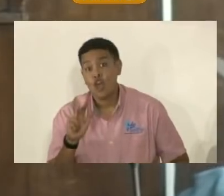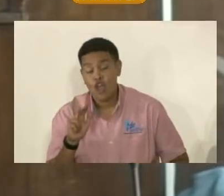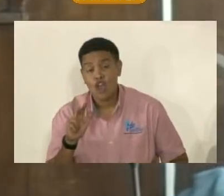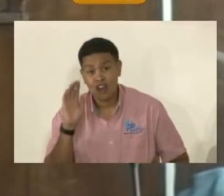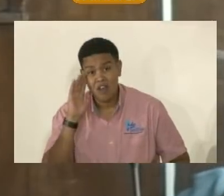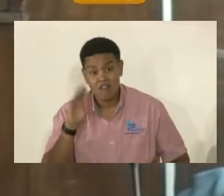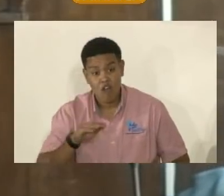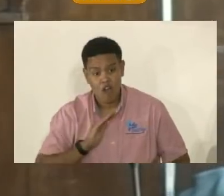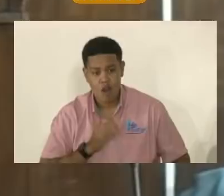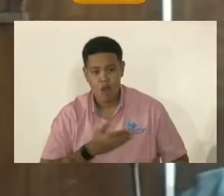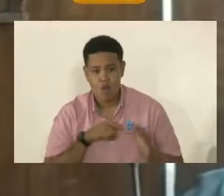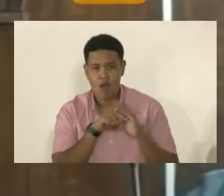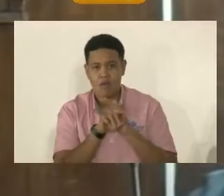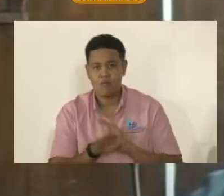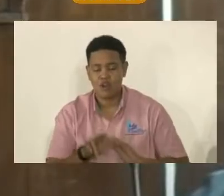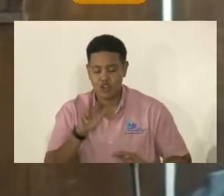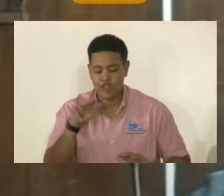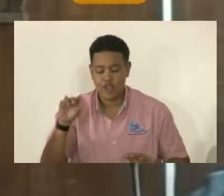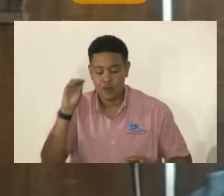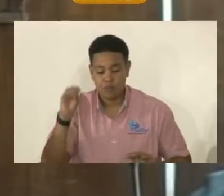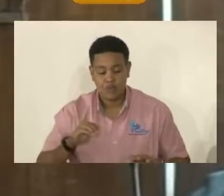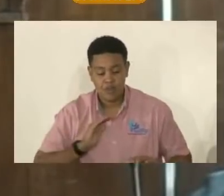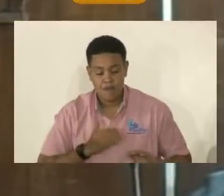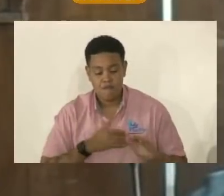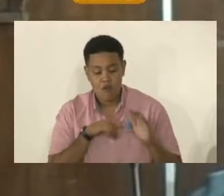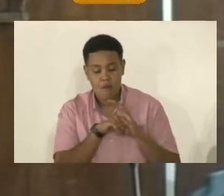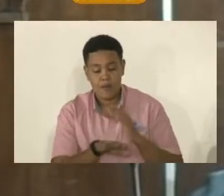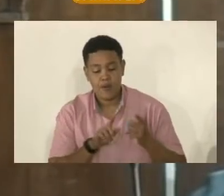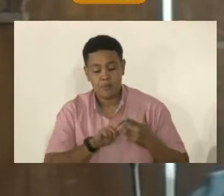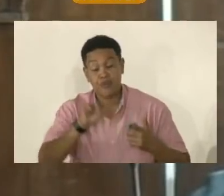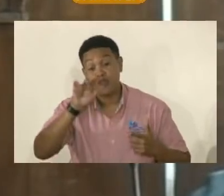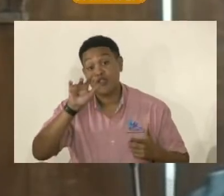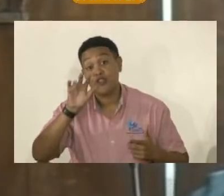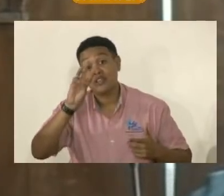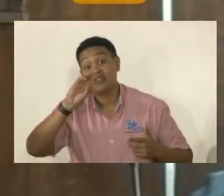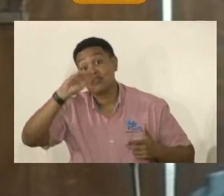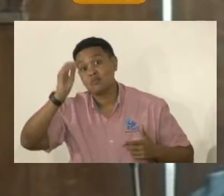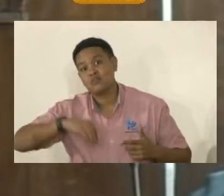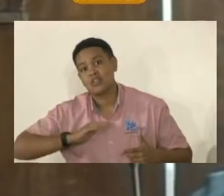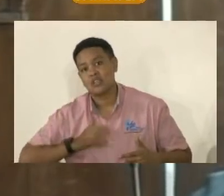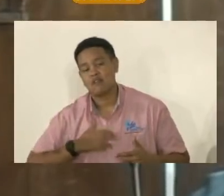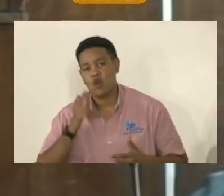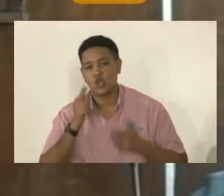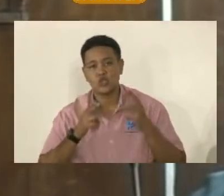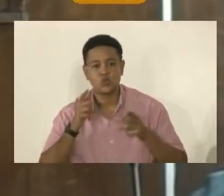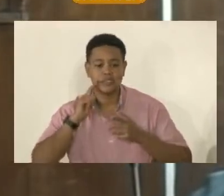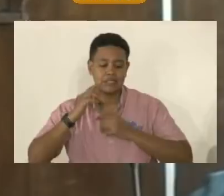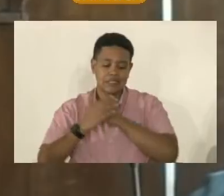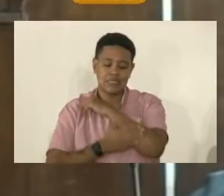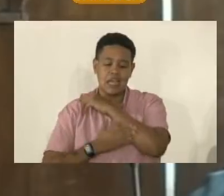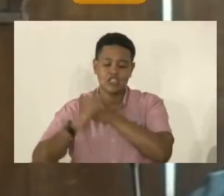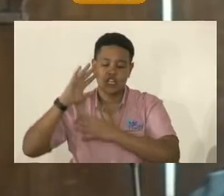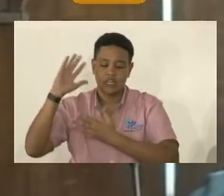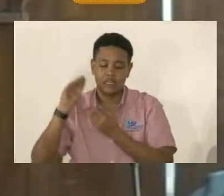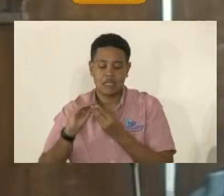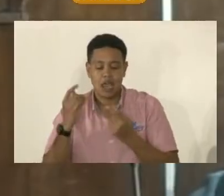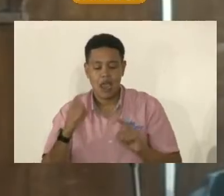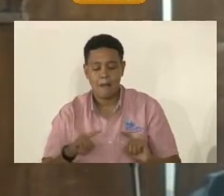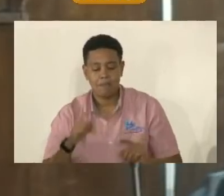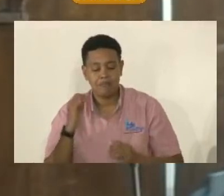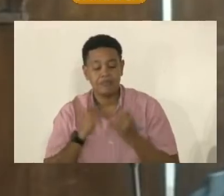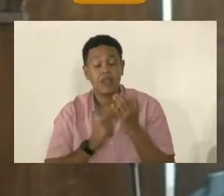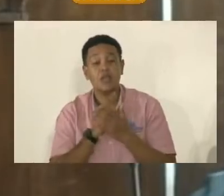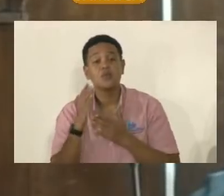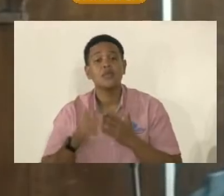our murders, 33% of our murders, and 36% of our shootings nationally. Last weekend,